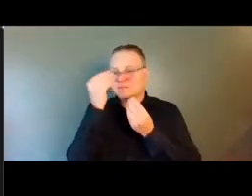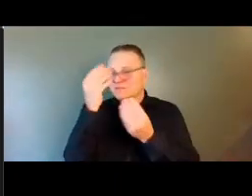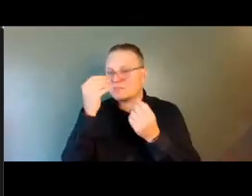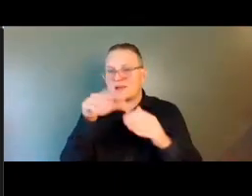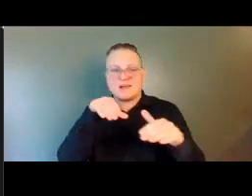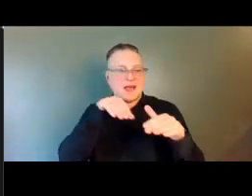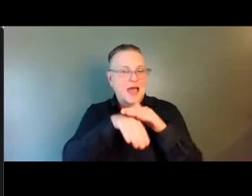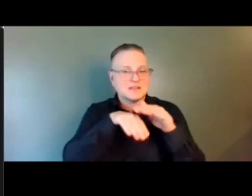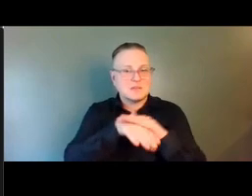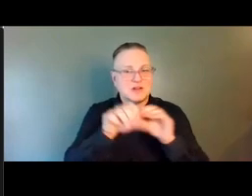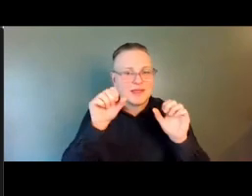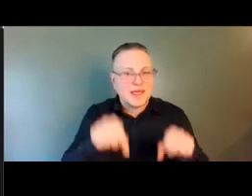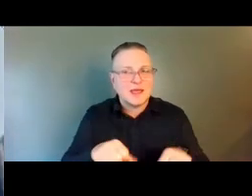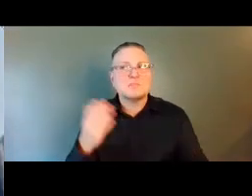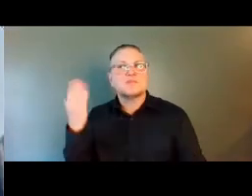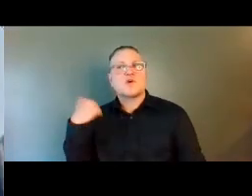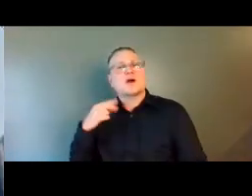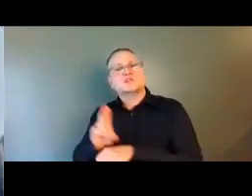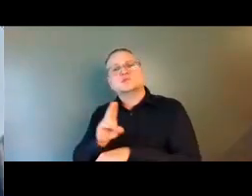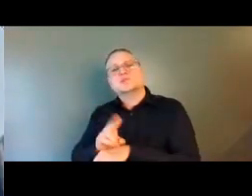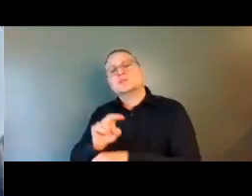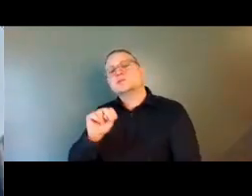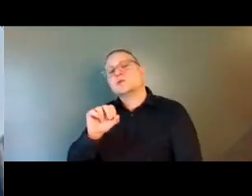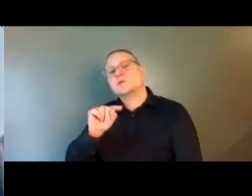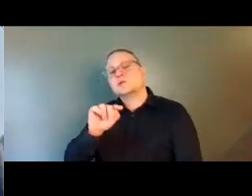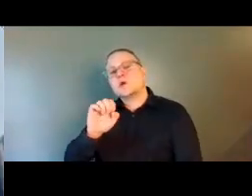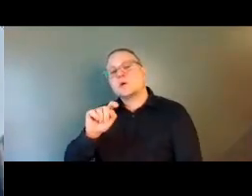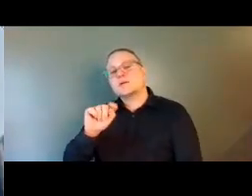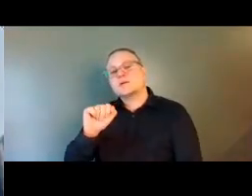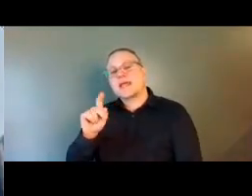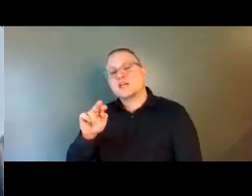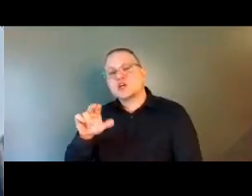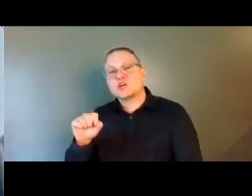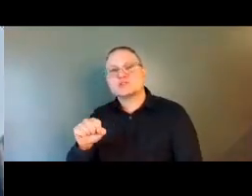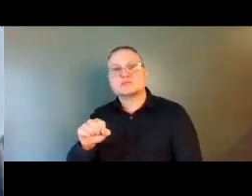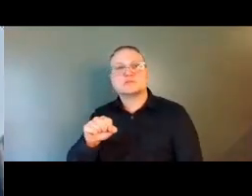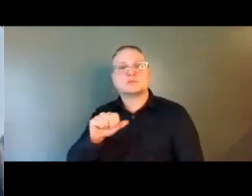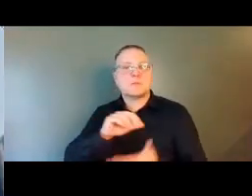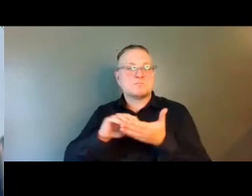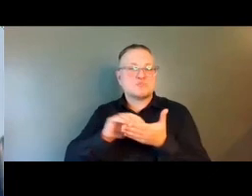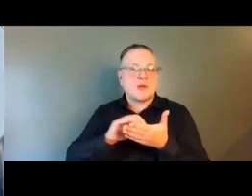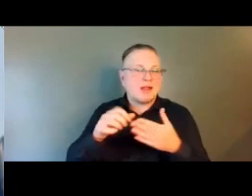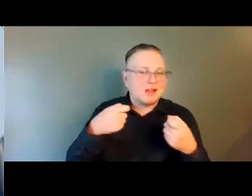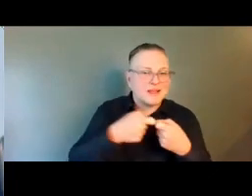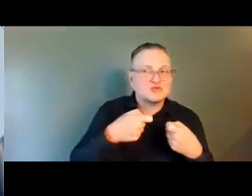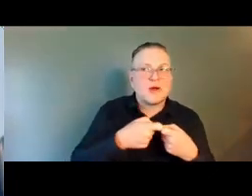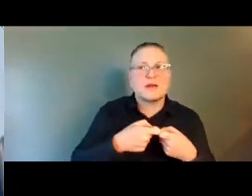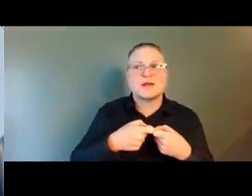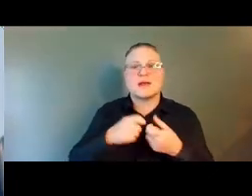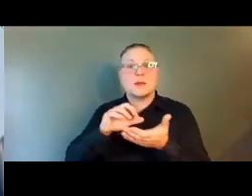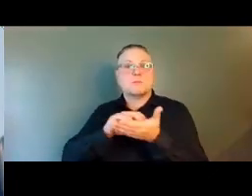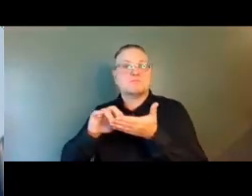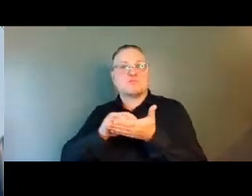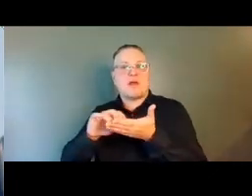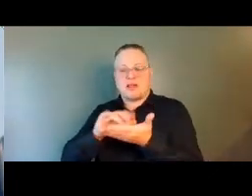And at that time I was using note takers and electronic devices and Braille output and Braille print, embossed